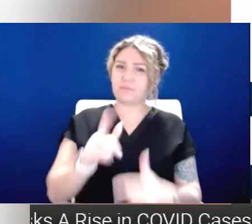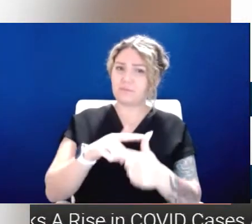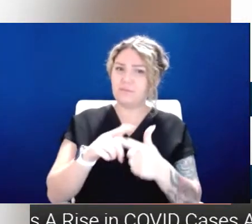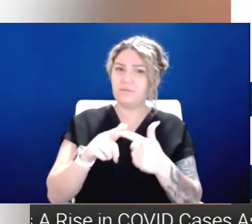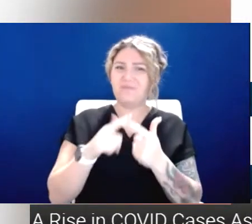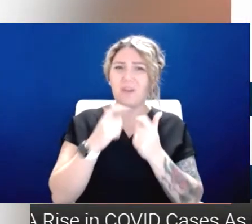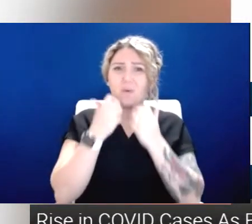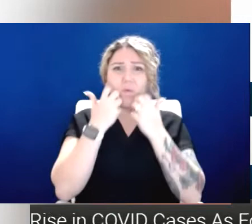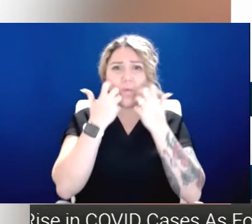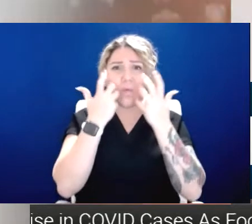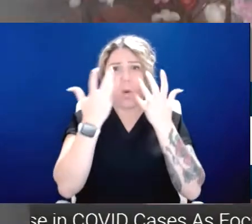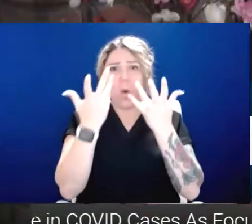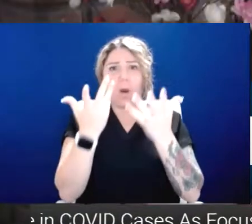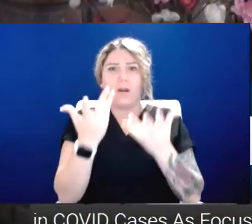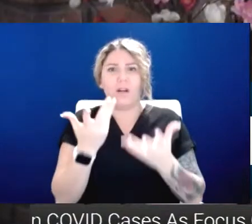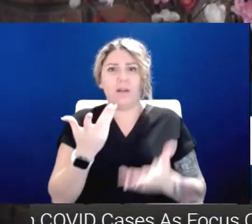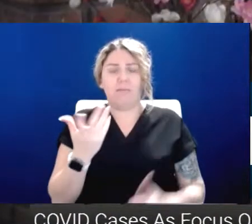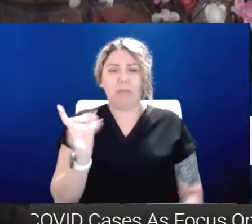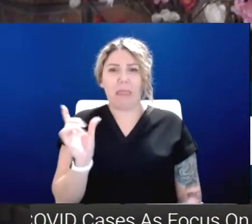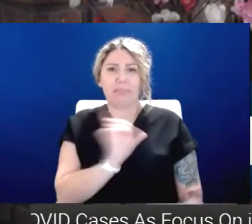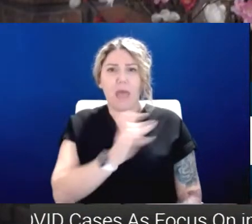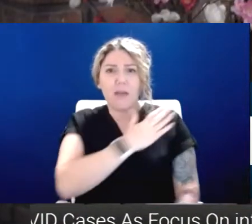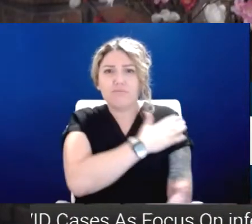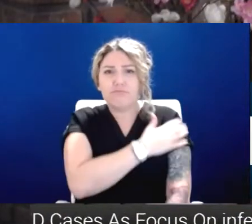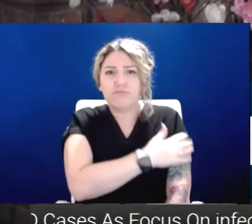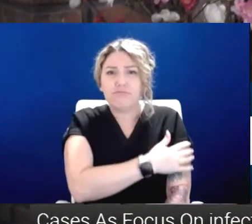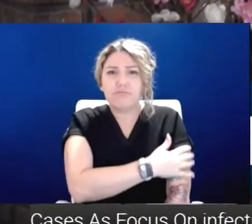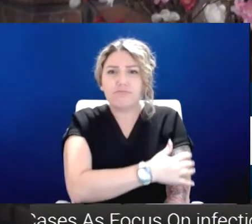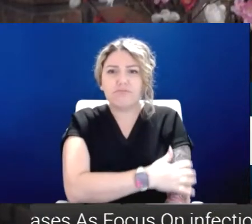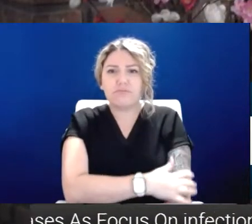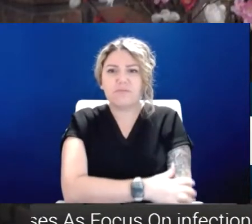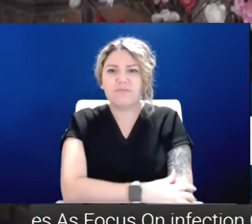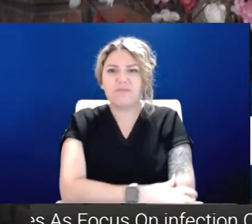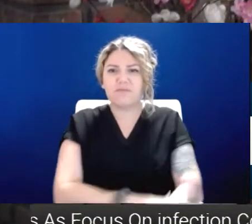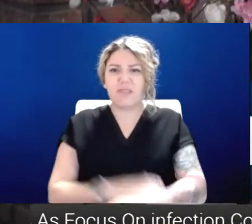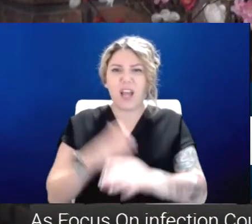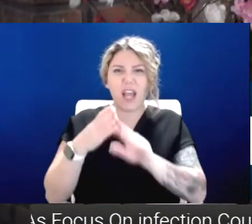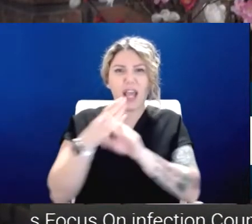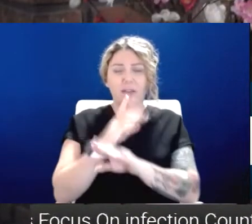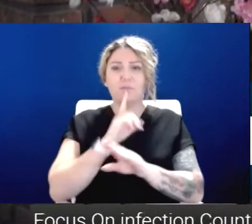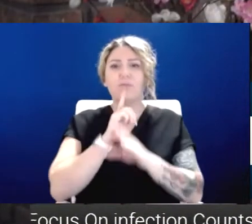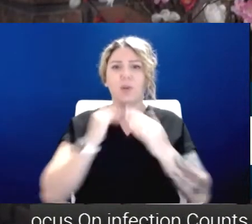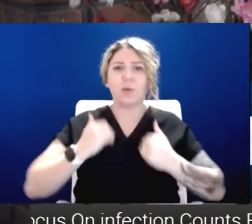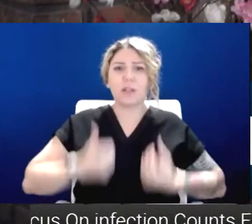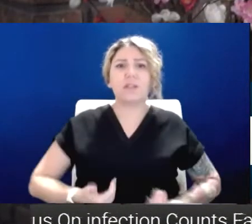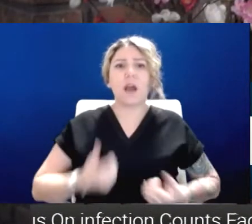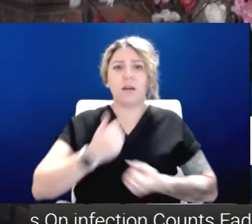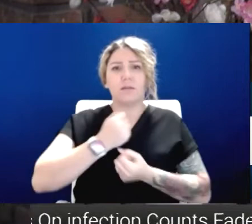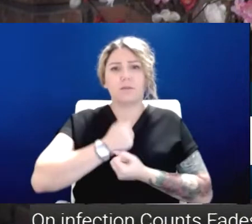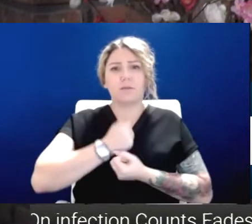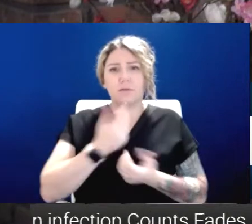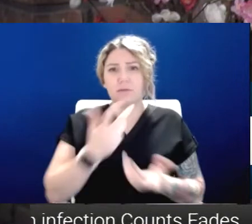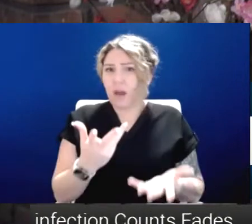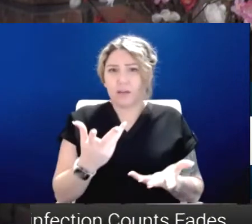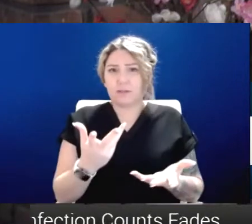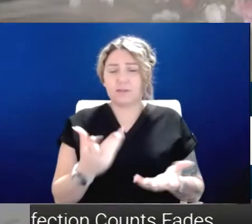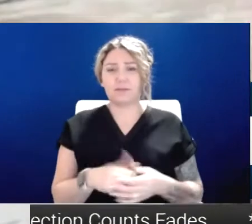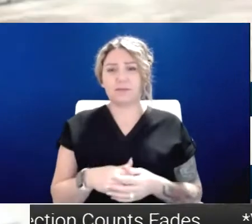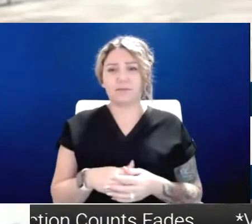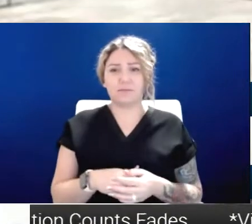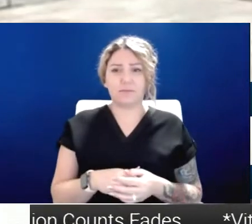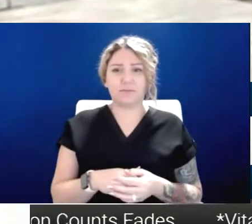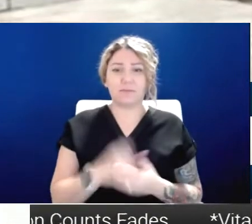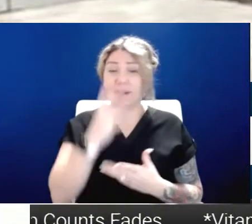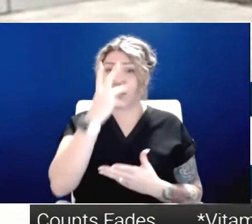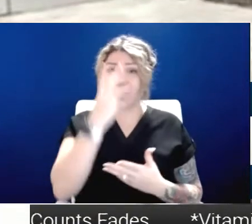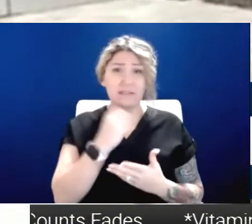over the whole left side of my body. And afterwards I'd get super tired, just exhausted. And then I would just sleep for hours.